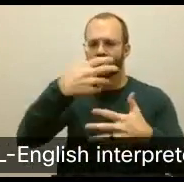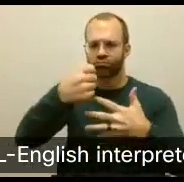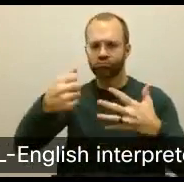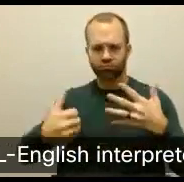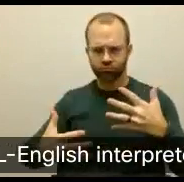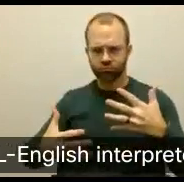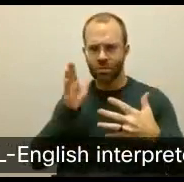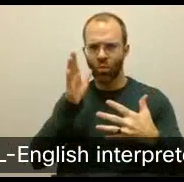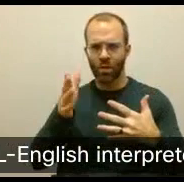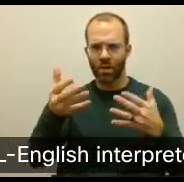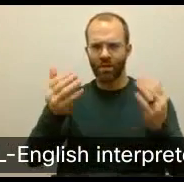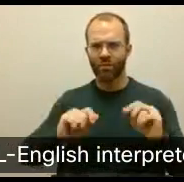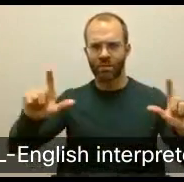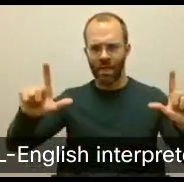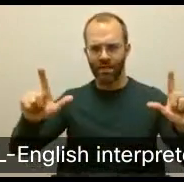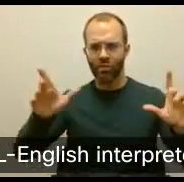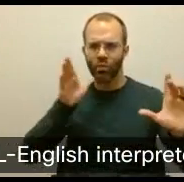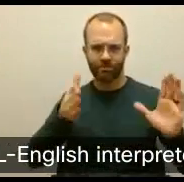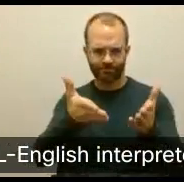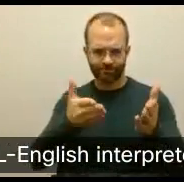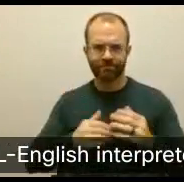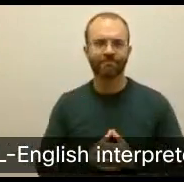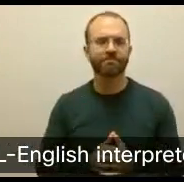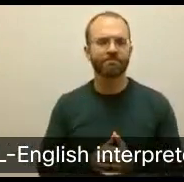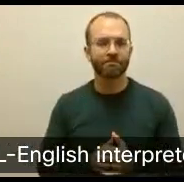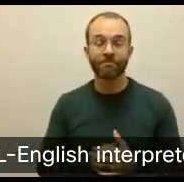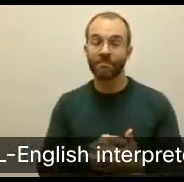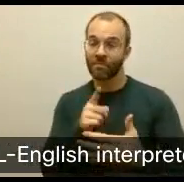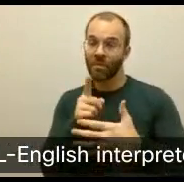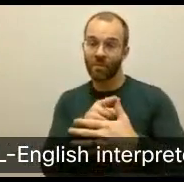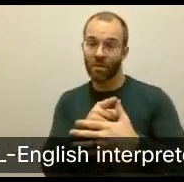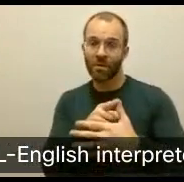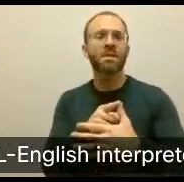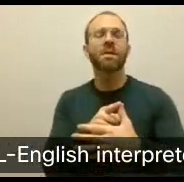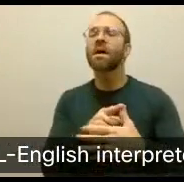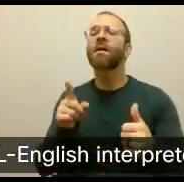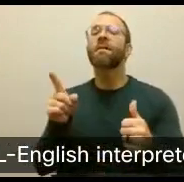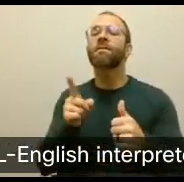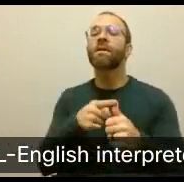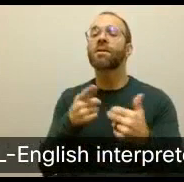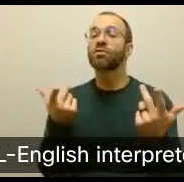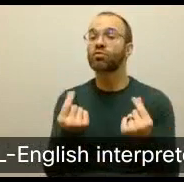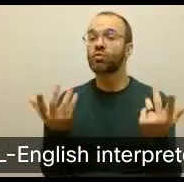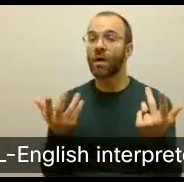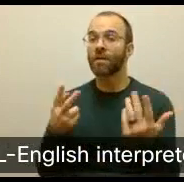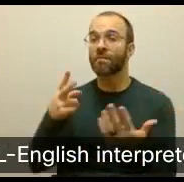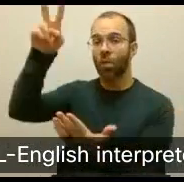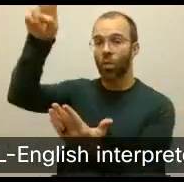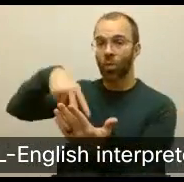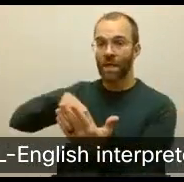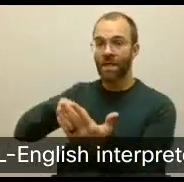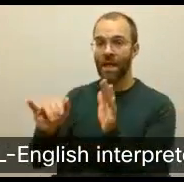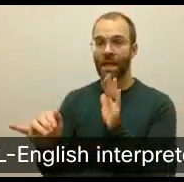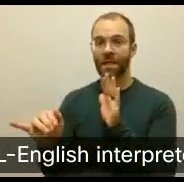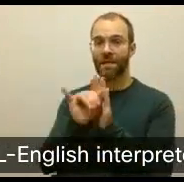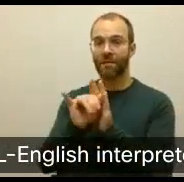few slides here. So first of all, when paraphrasing, what we first of all need to do is read and identify the